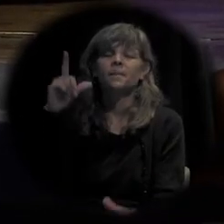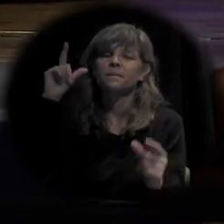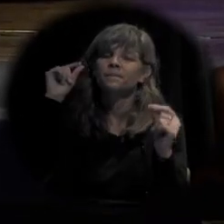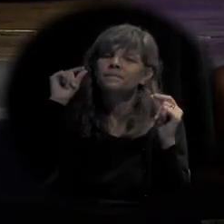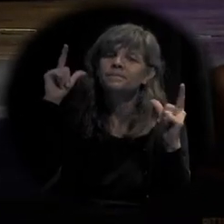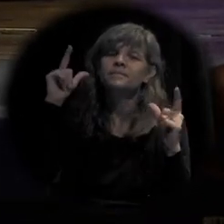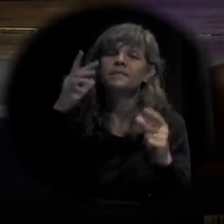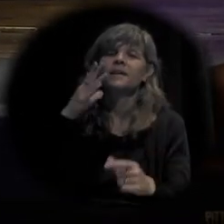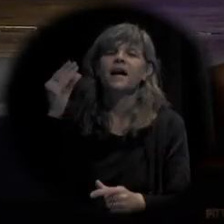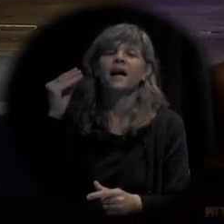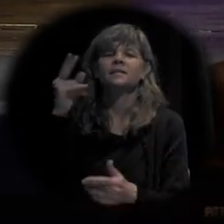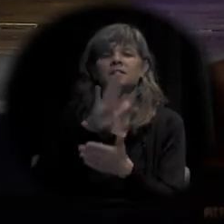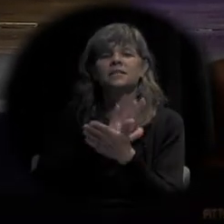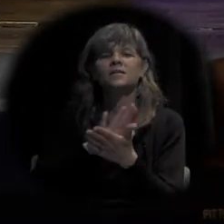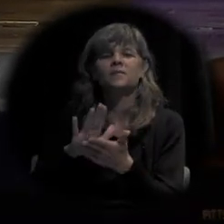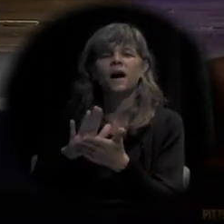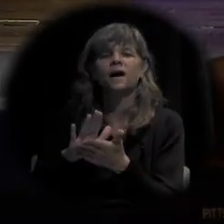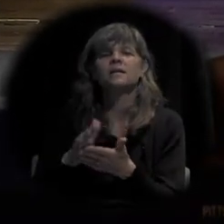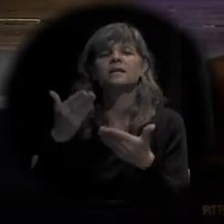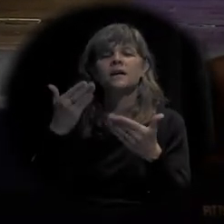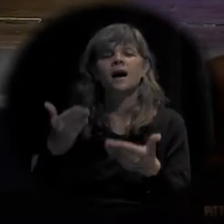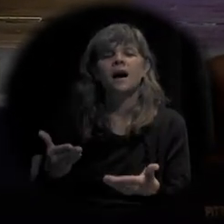Oh, how strange.